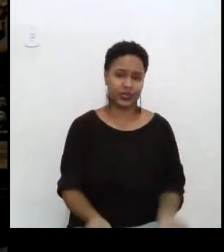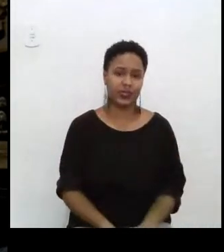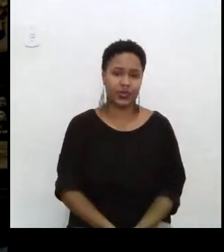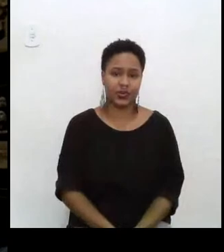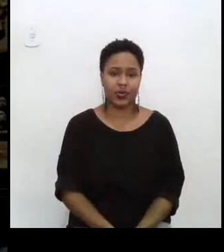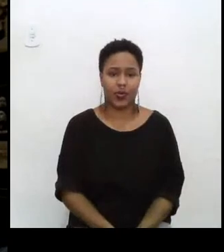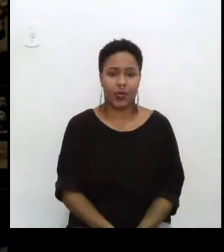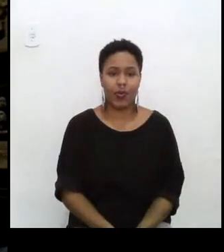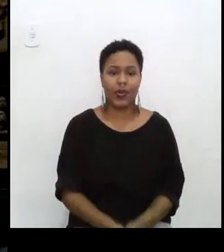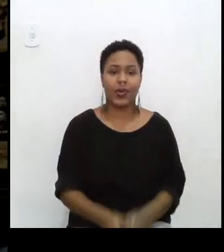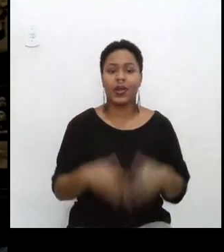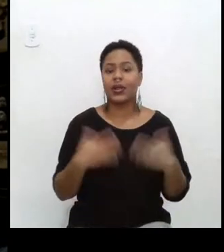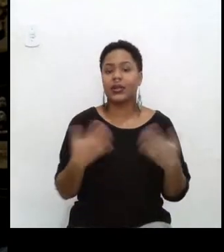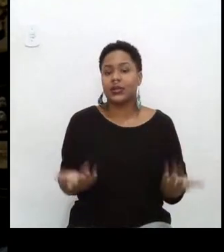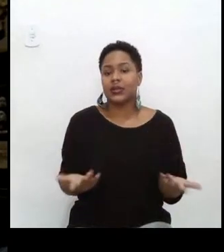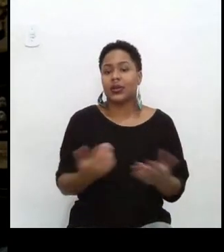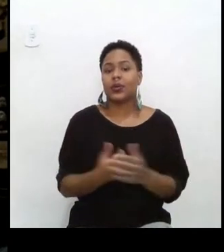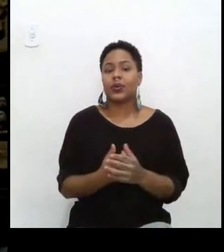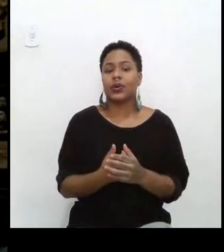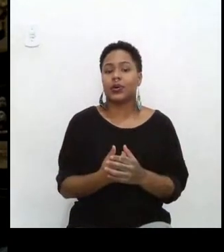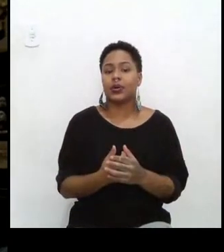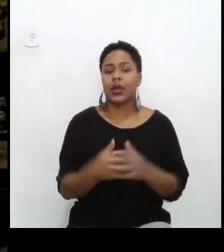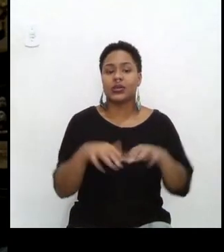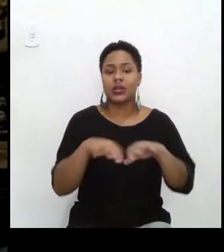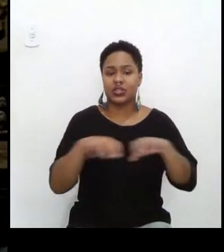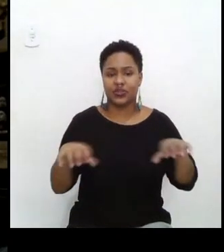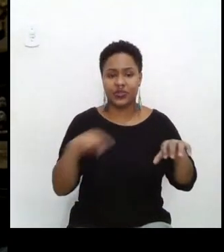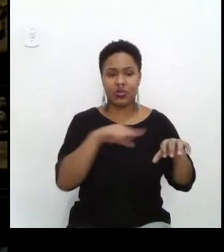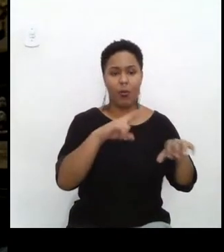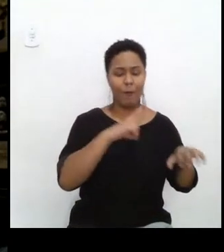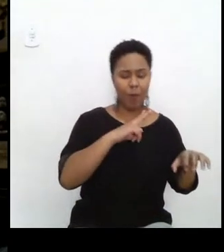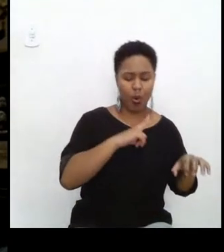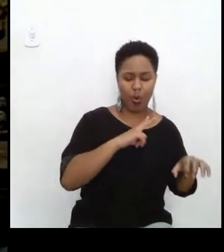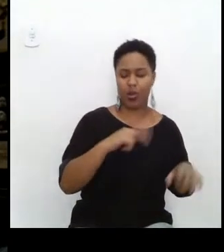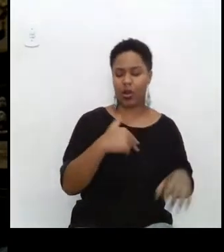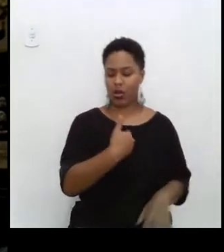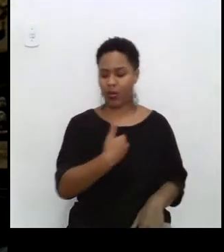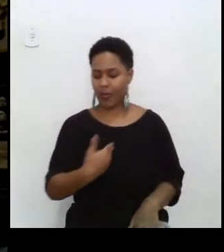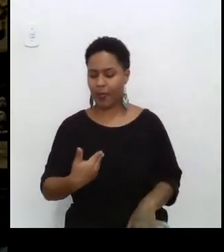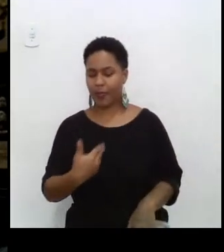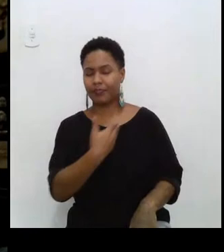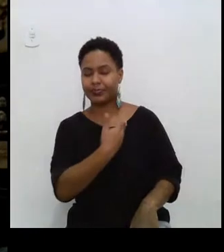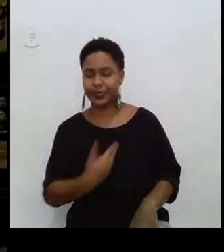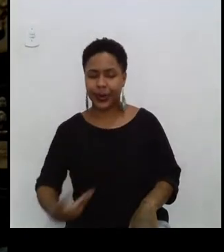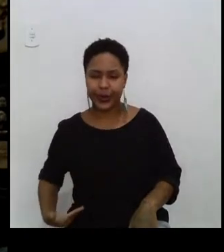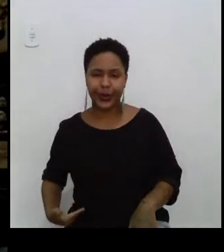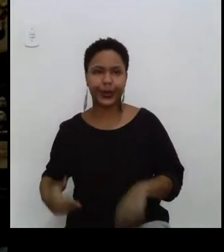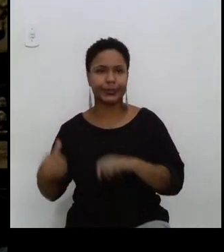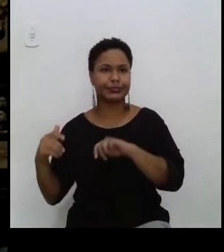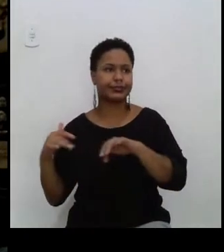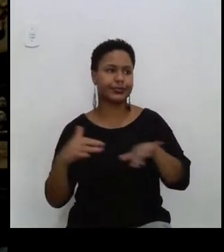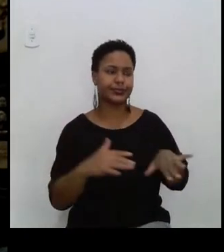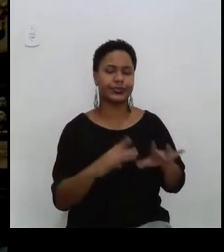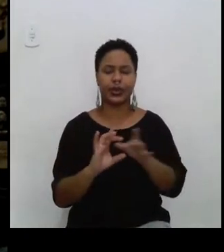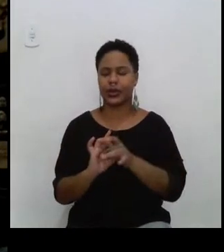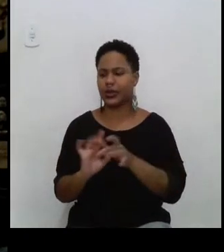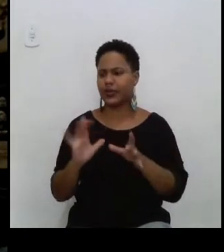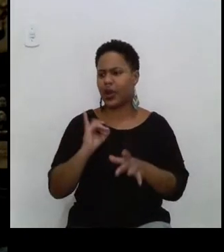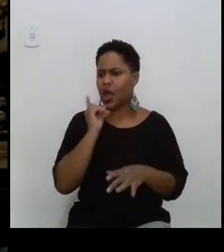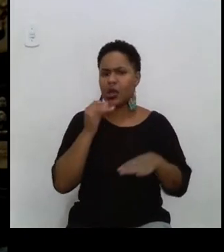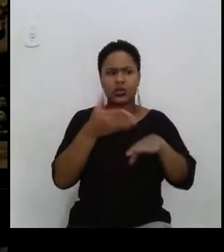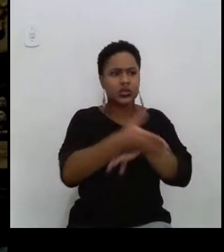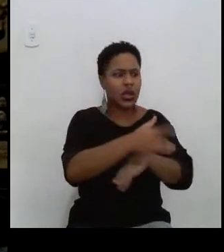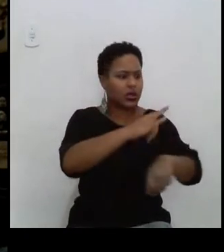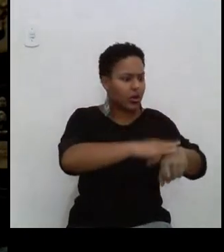pay in Blood to you and your friend best doctors Who knocks out your